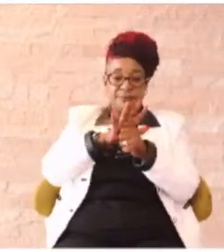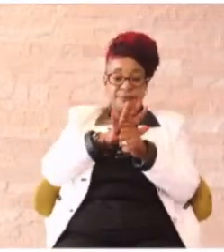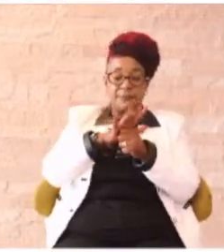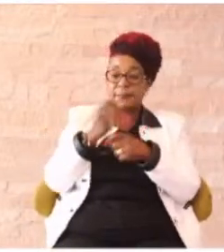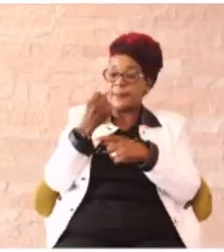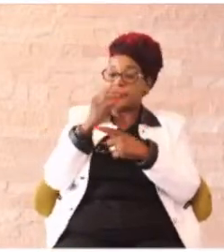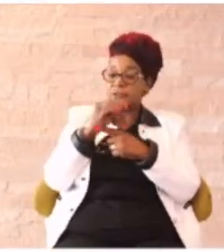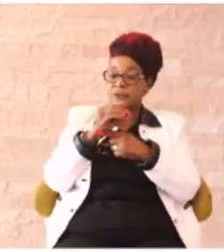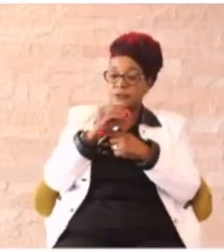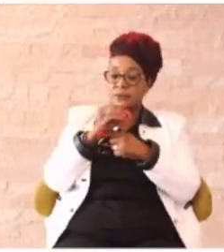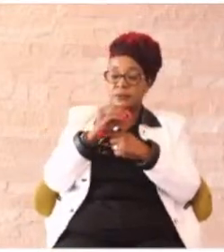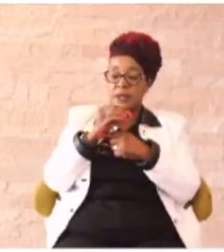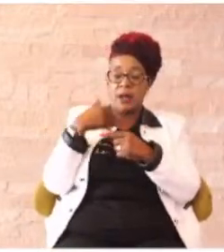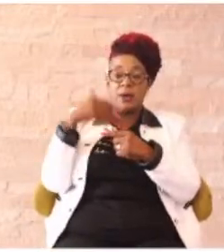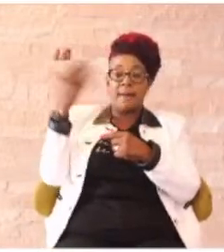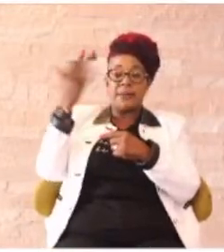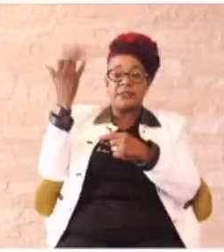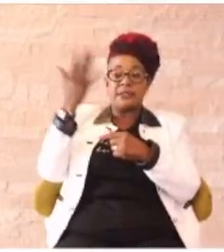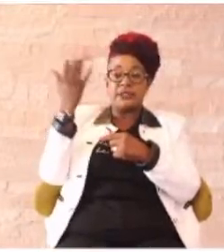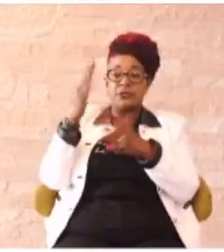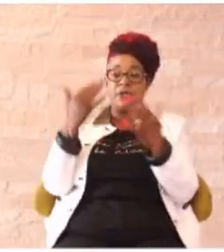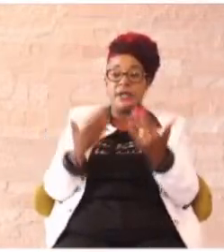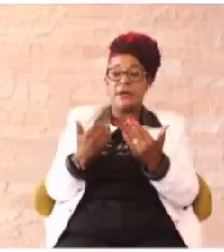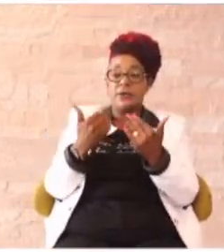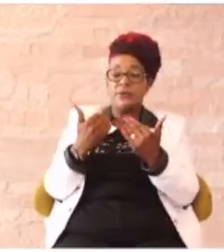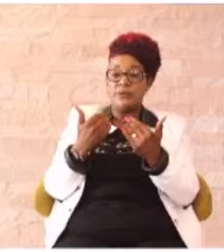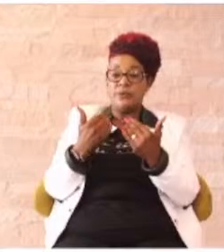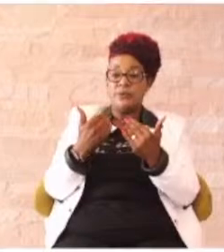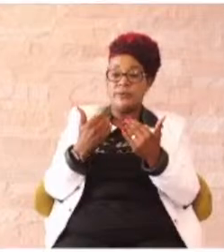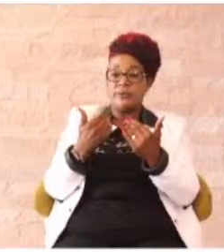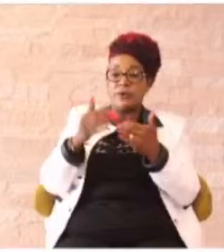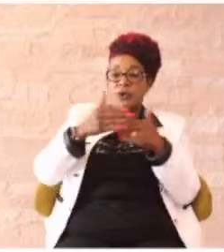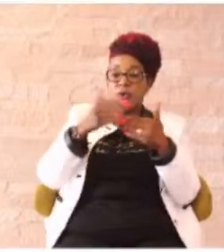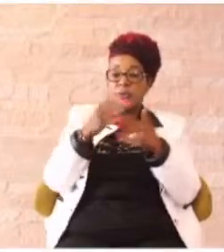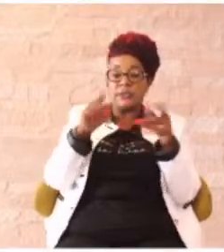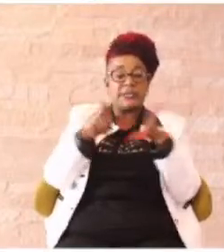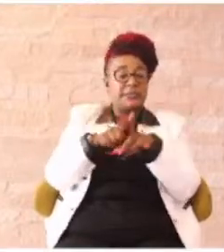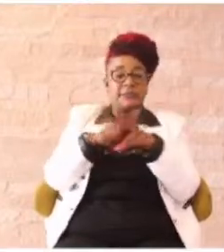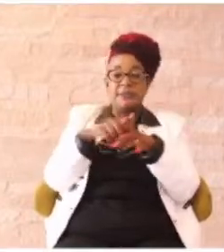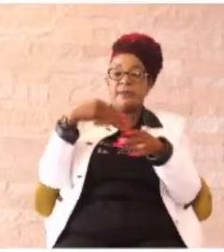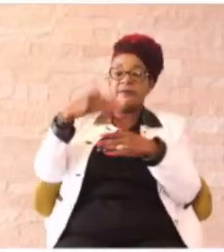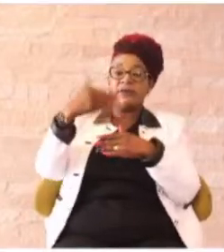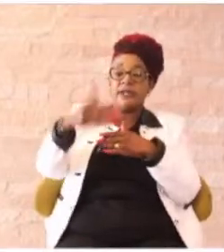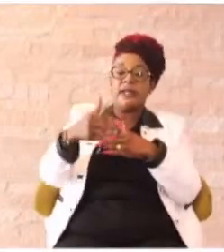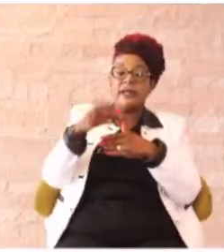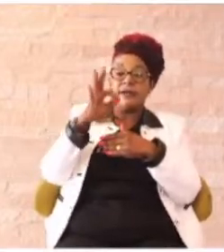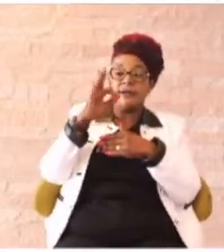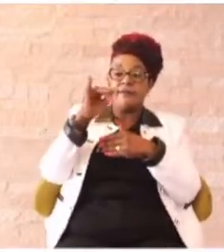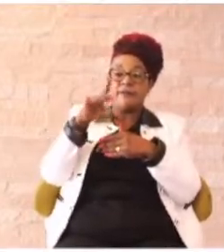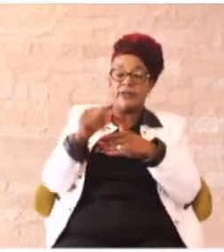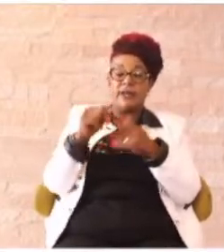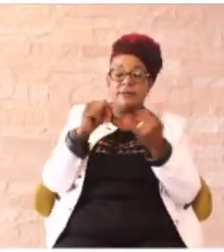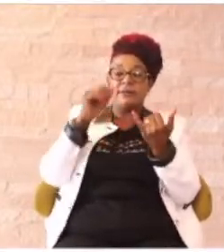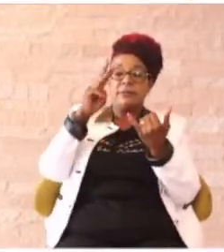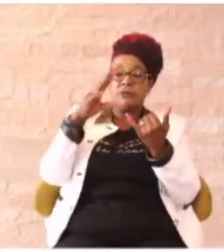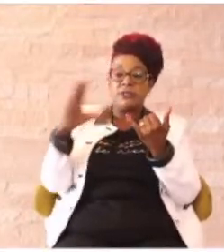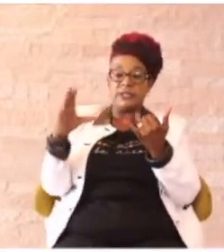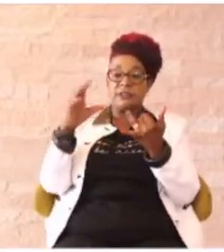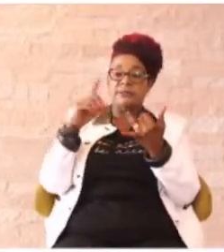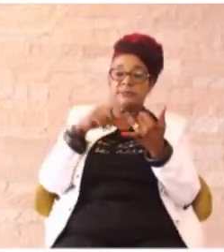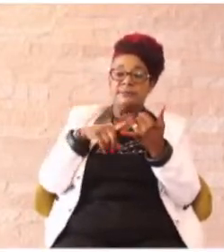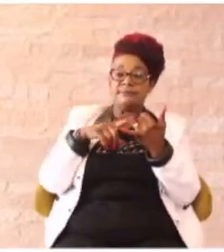So our presentation order is going to be almost how it's been daily: FIDA, WCC,